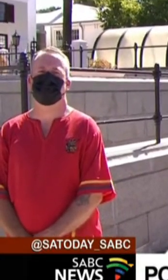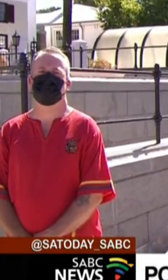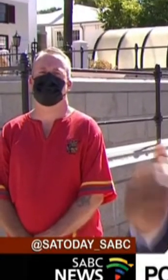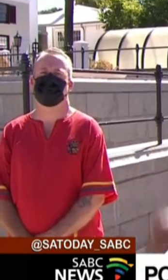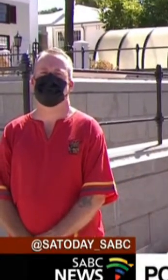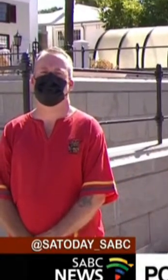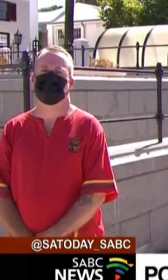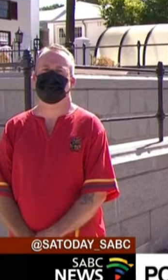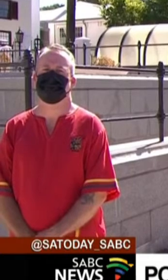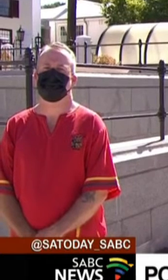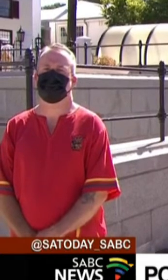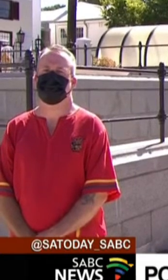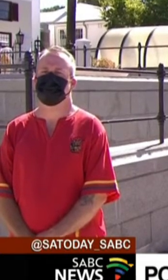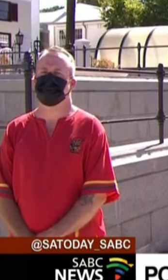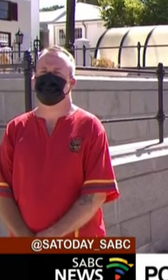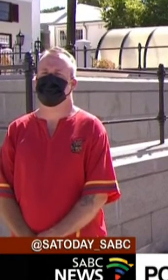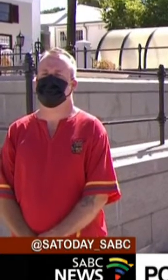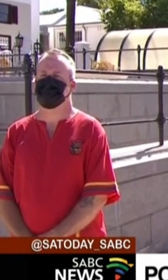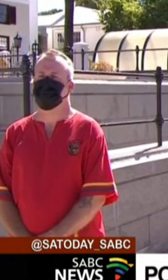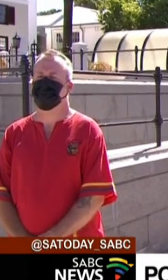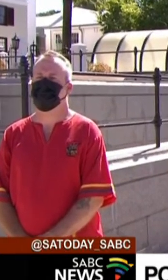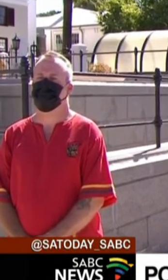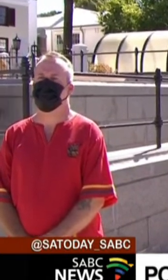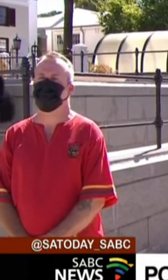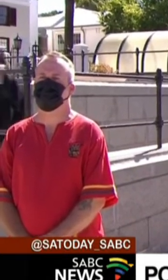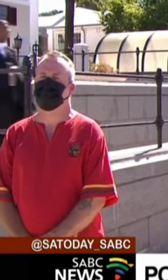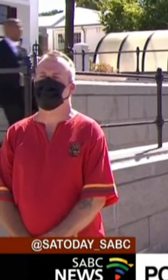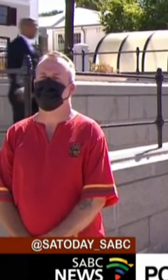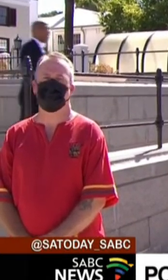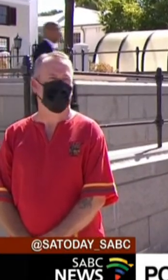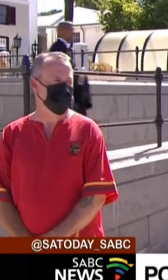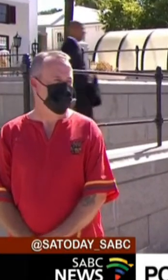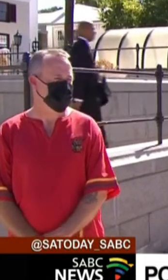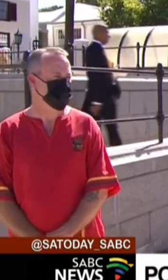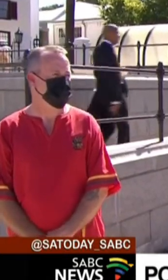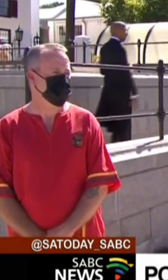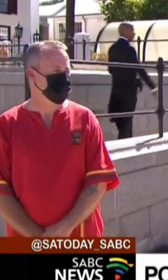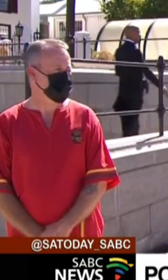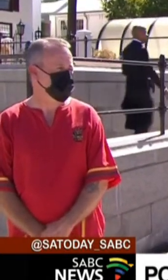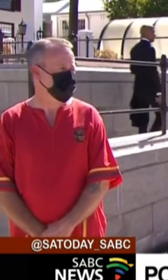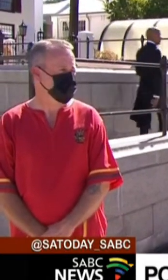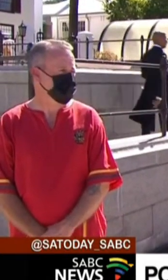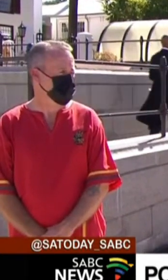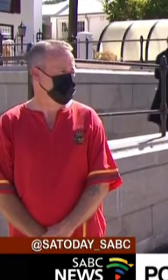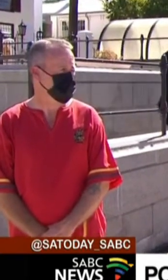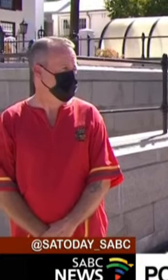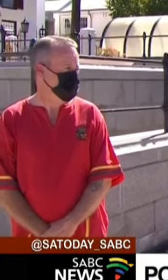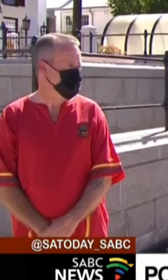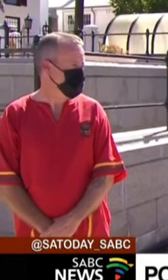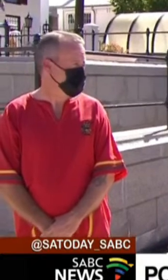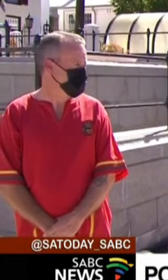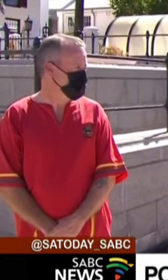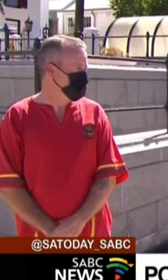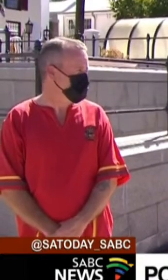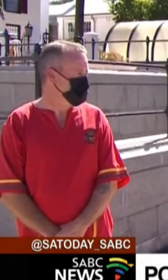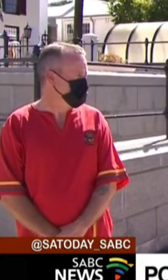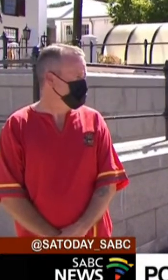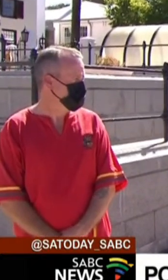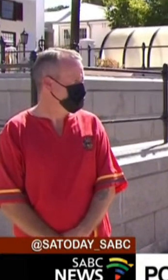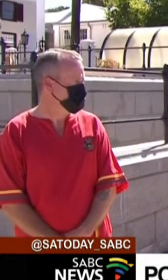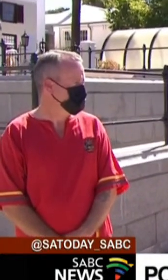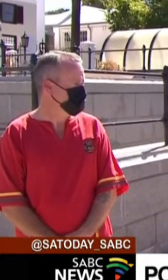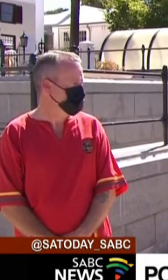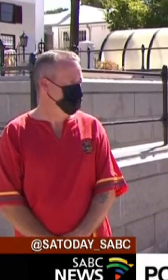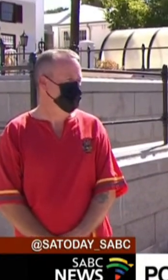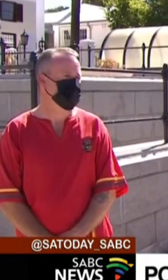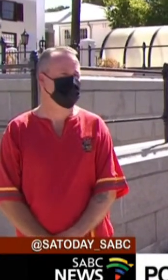what has been. Then it's only after then that the executive can start spending. So so